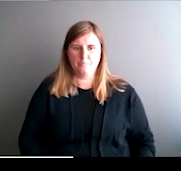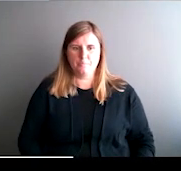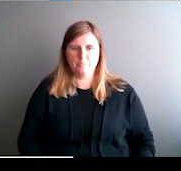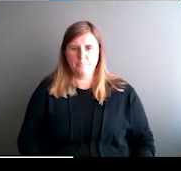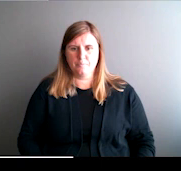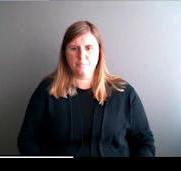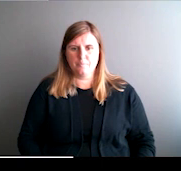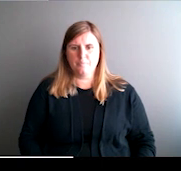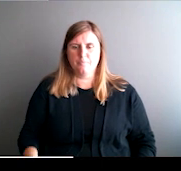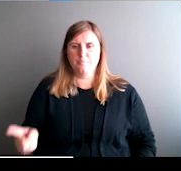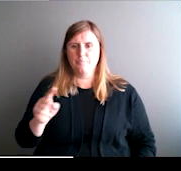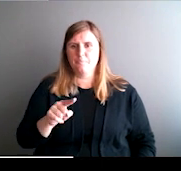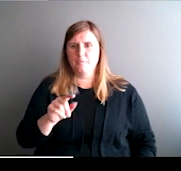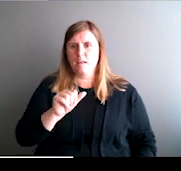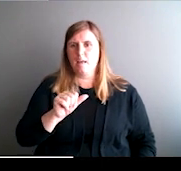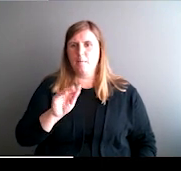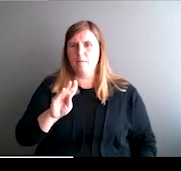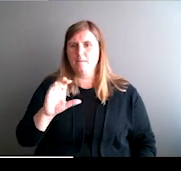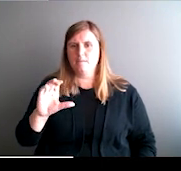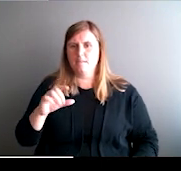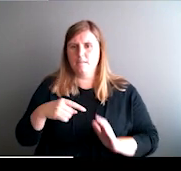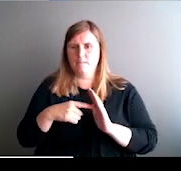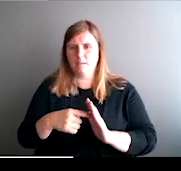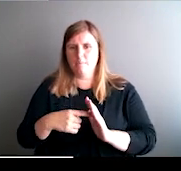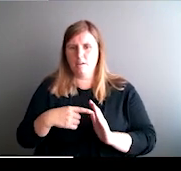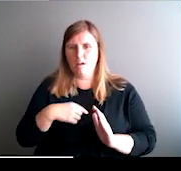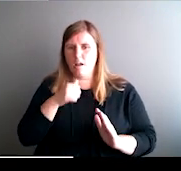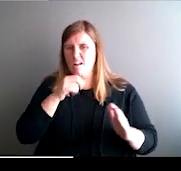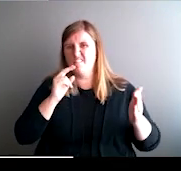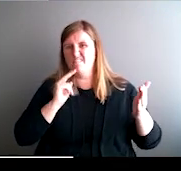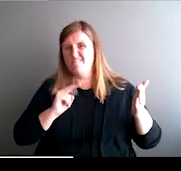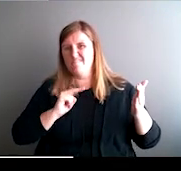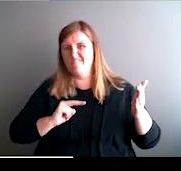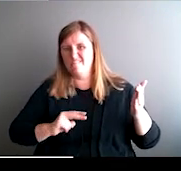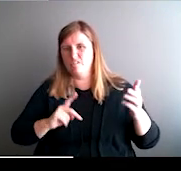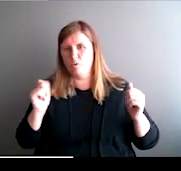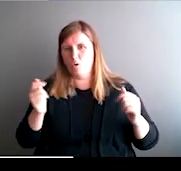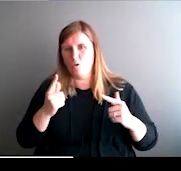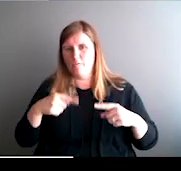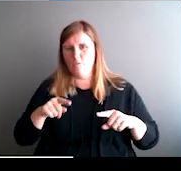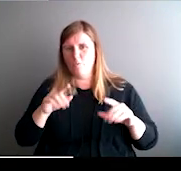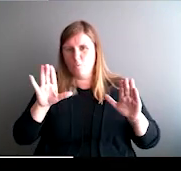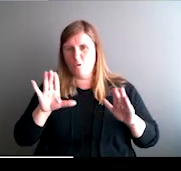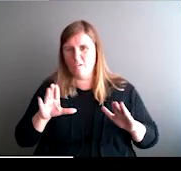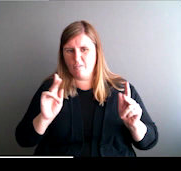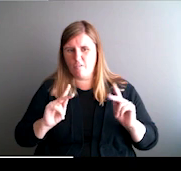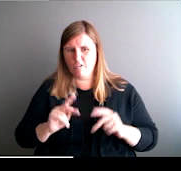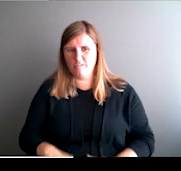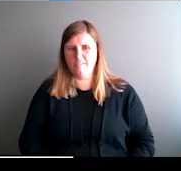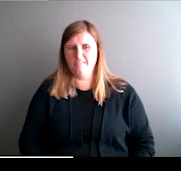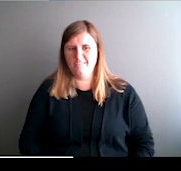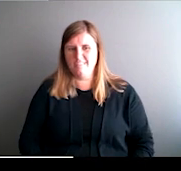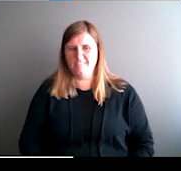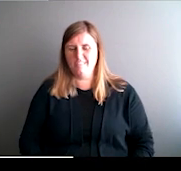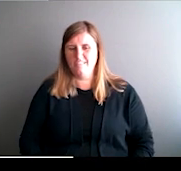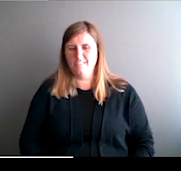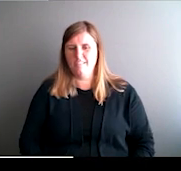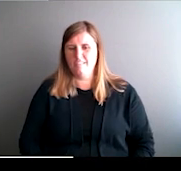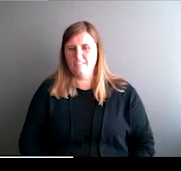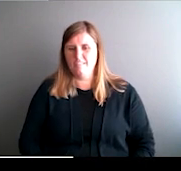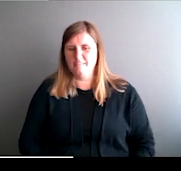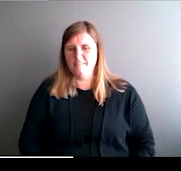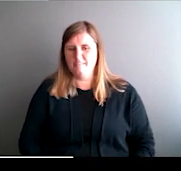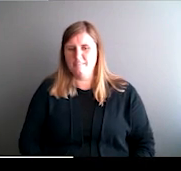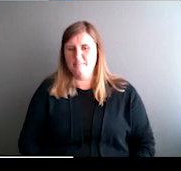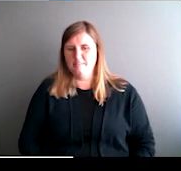These are some other ABC examples. I'm going to do my best not to read the slides to all of you wonderful folks. These